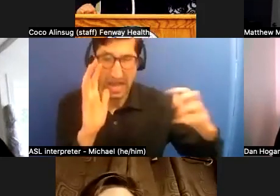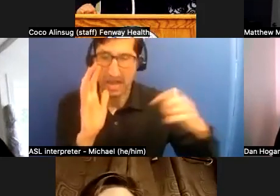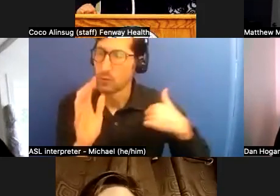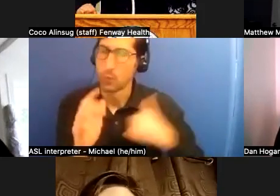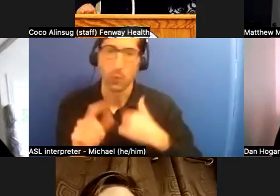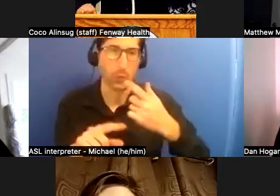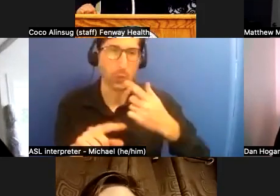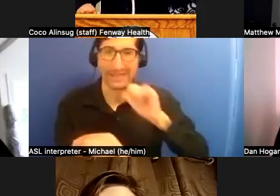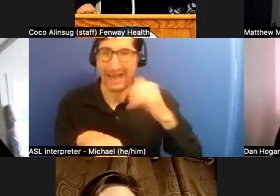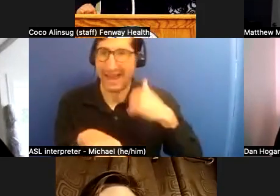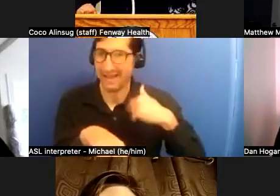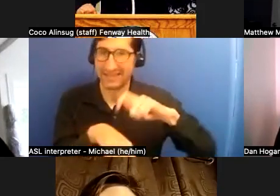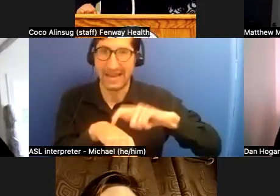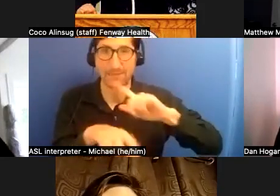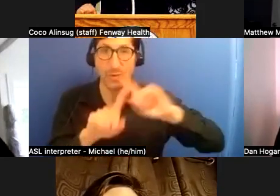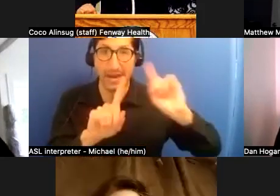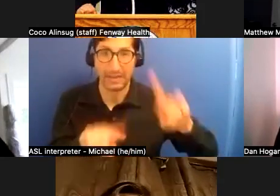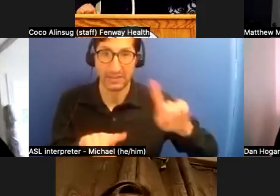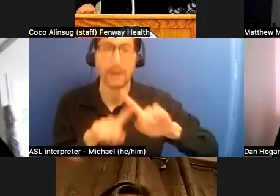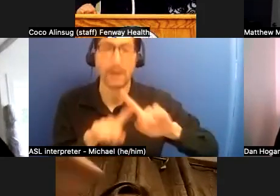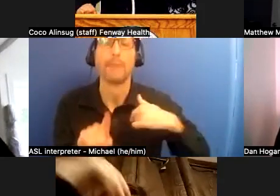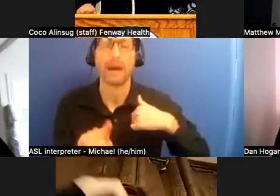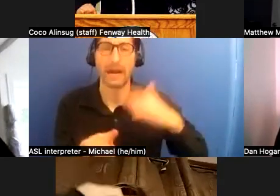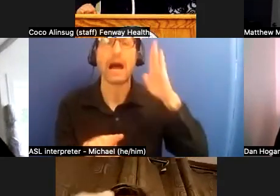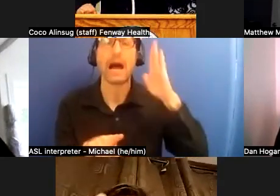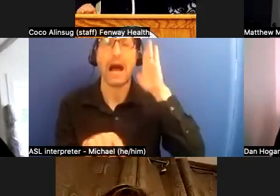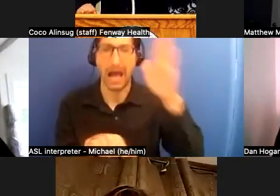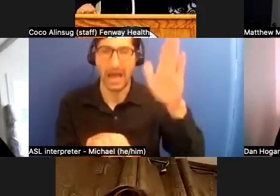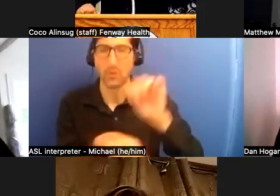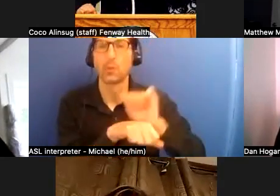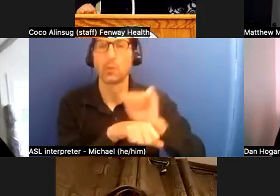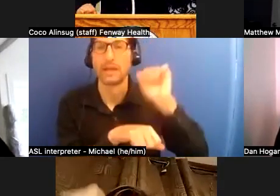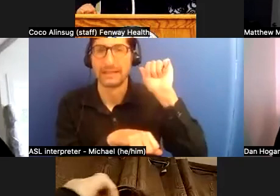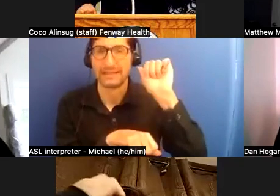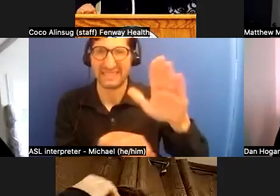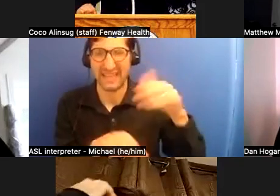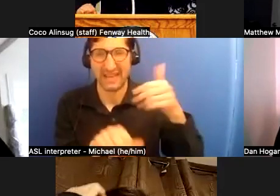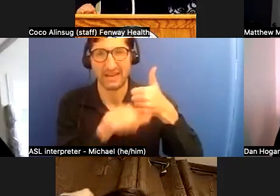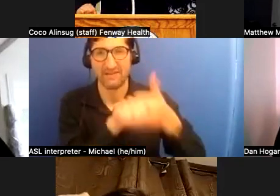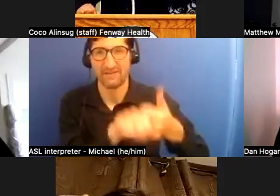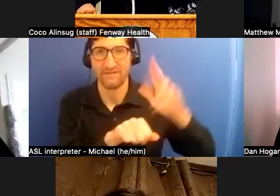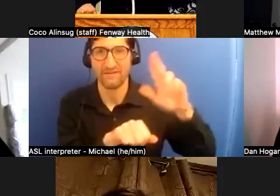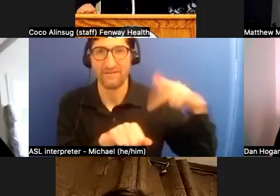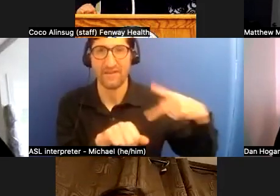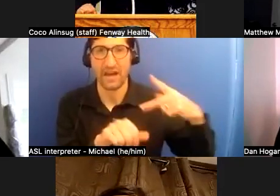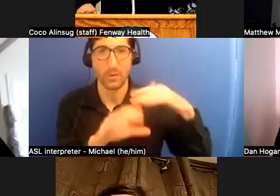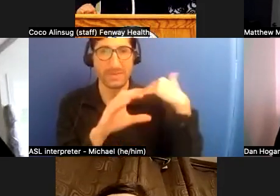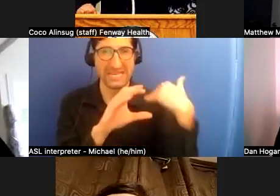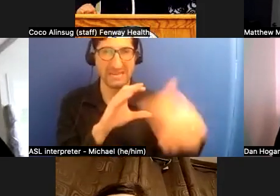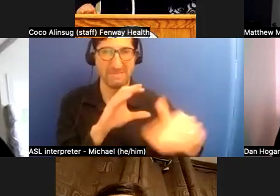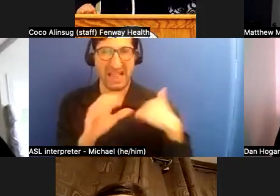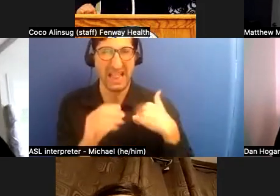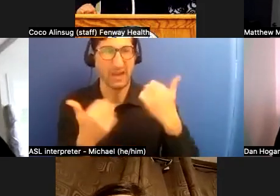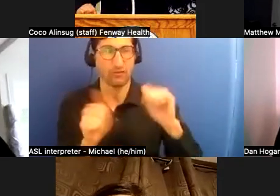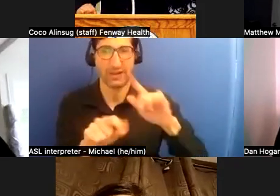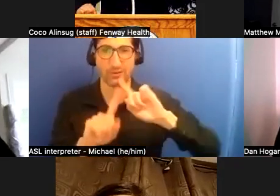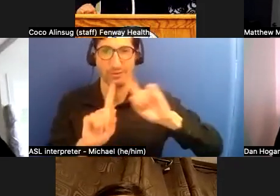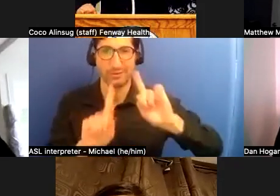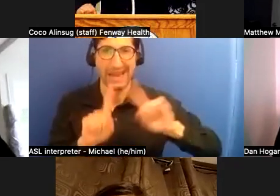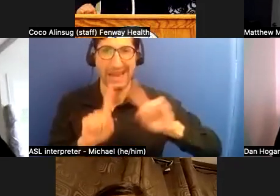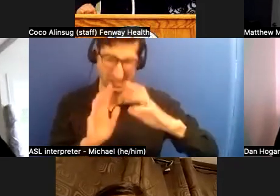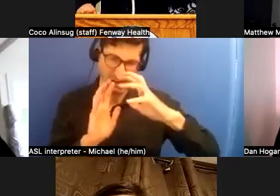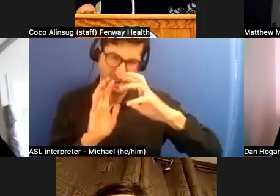a hefty and substantial follow-up email and we'll get to as many as we can. And I'll turn it back over to